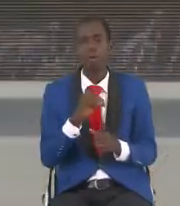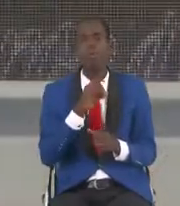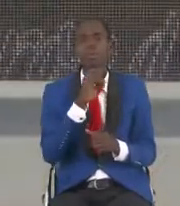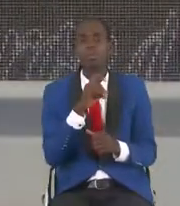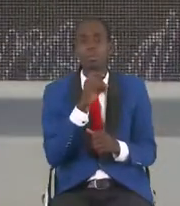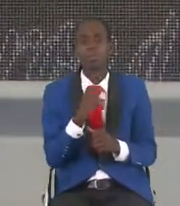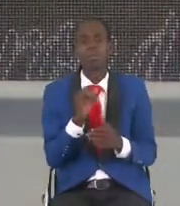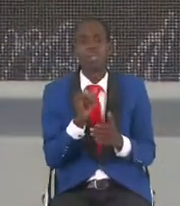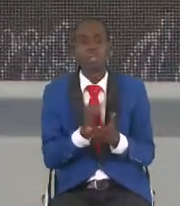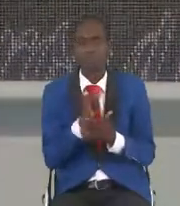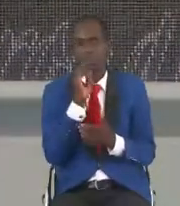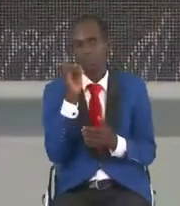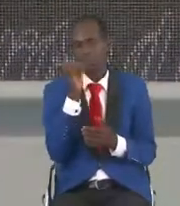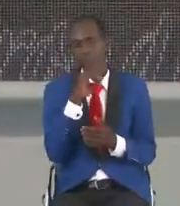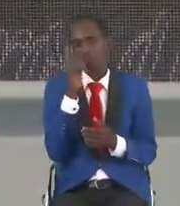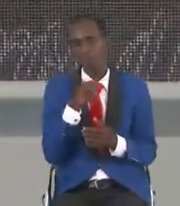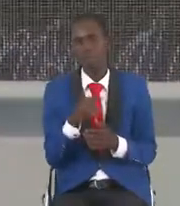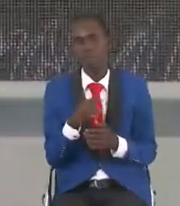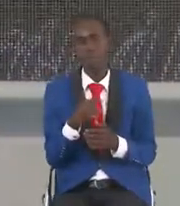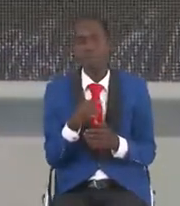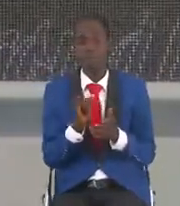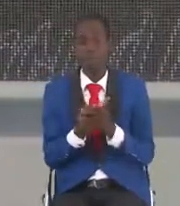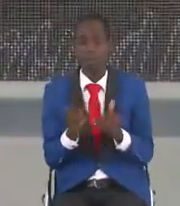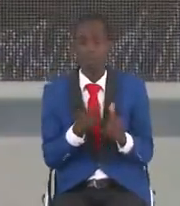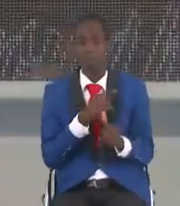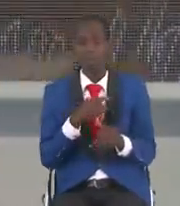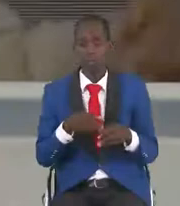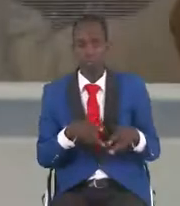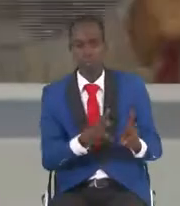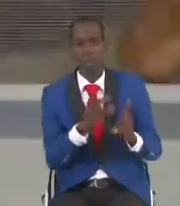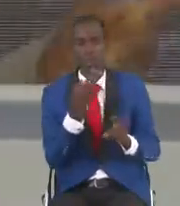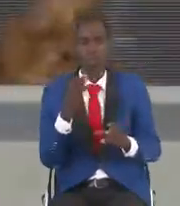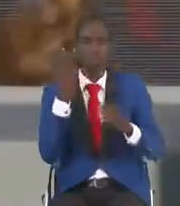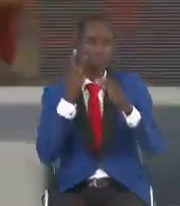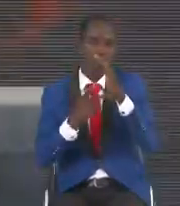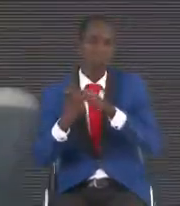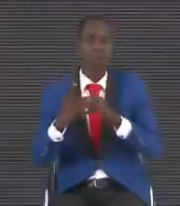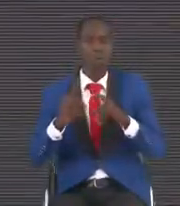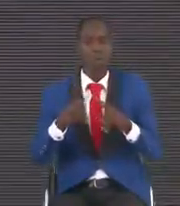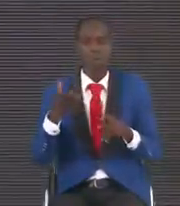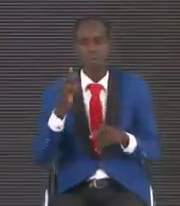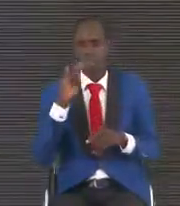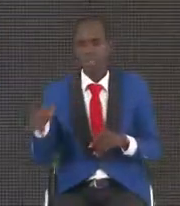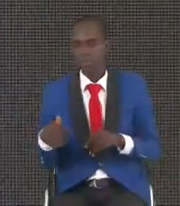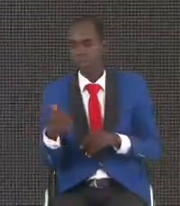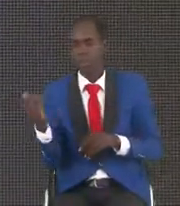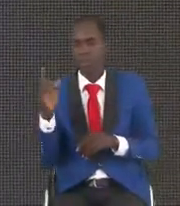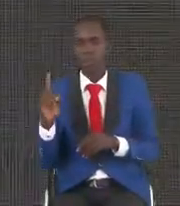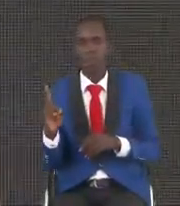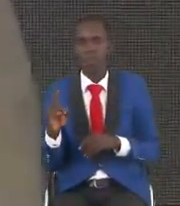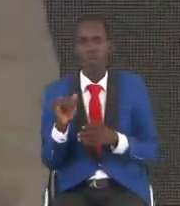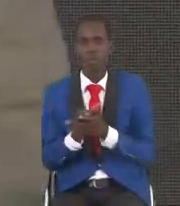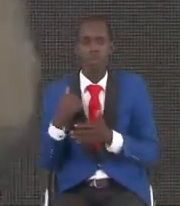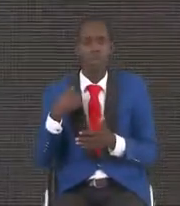prophecy. Now, there's another stream of prophecy for the last days. We need to take note of